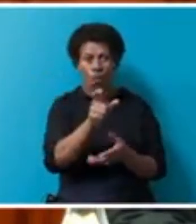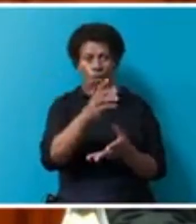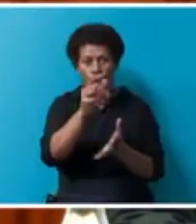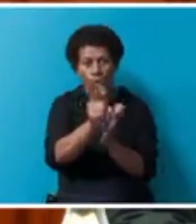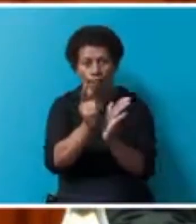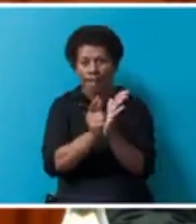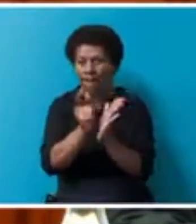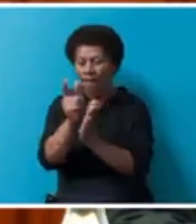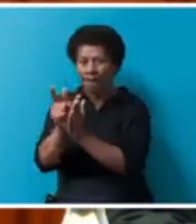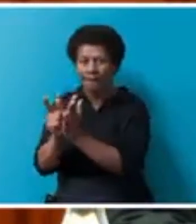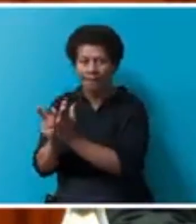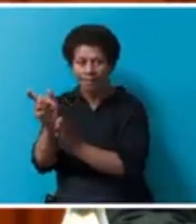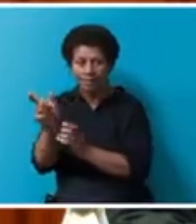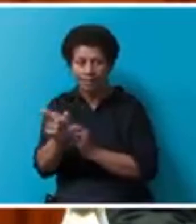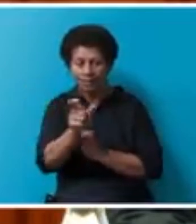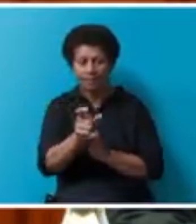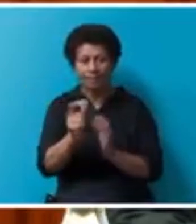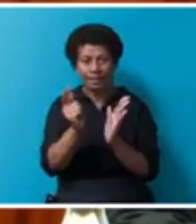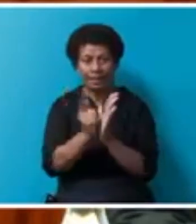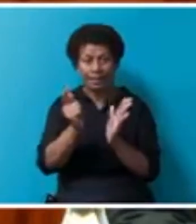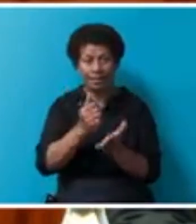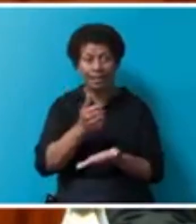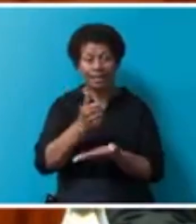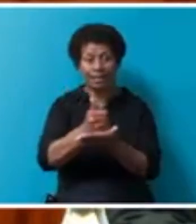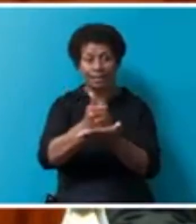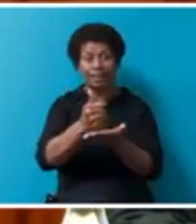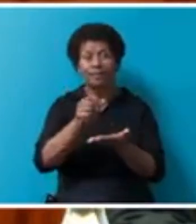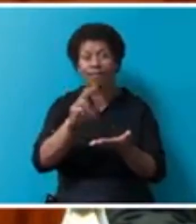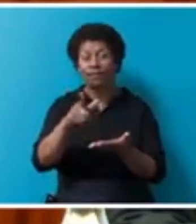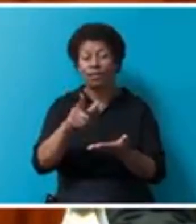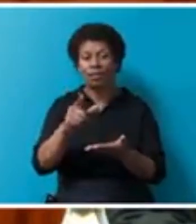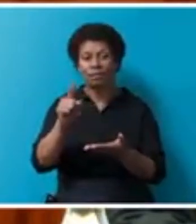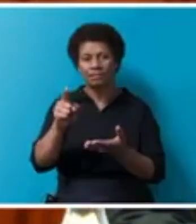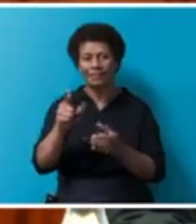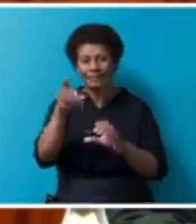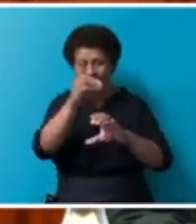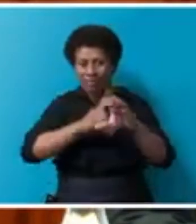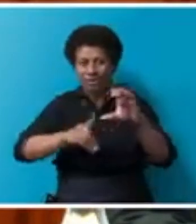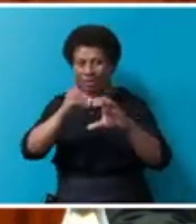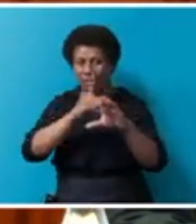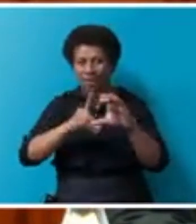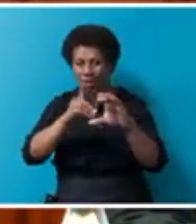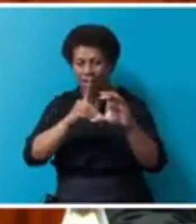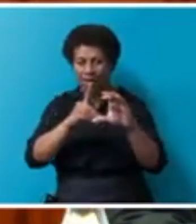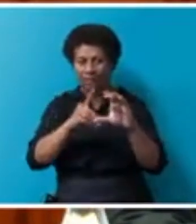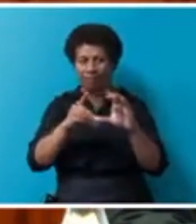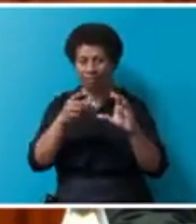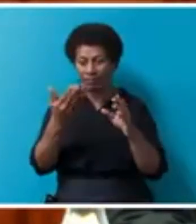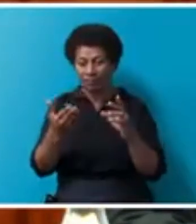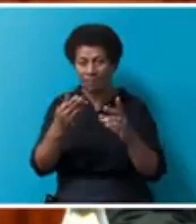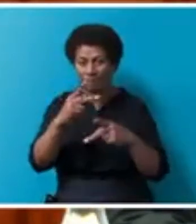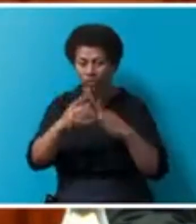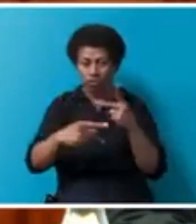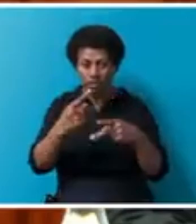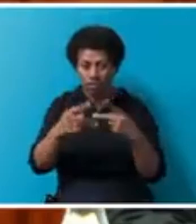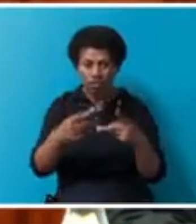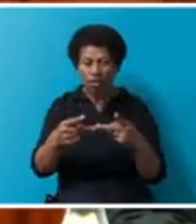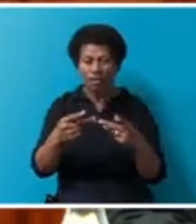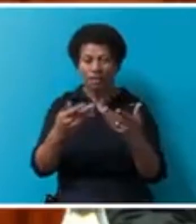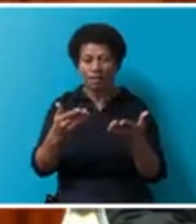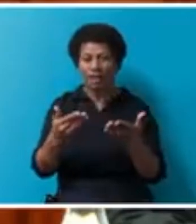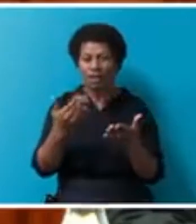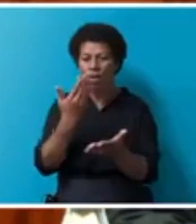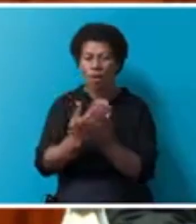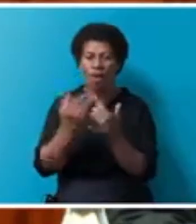services. Legal Aid is also planning to undertake a successful digitization of civil litigation procedures and development of an online